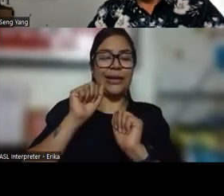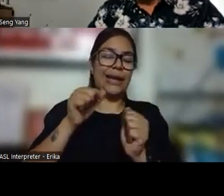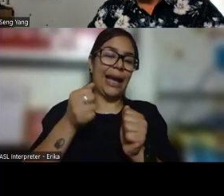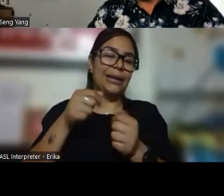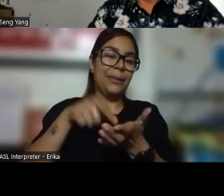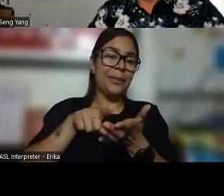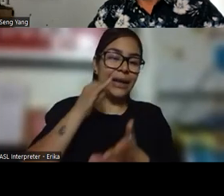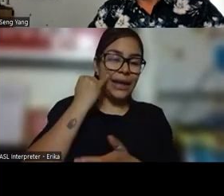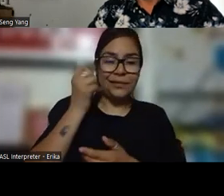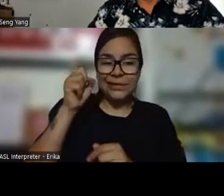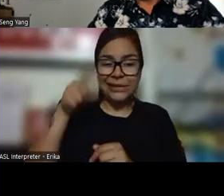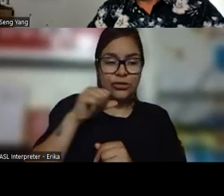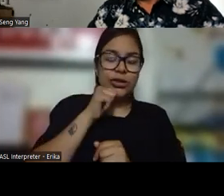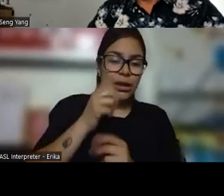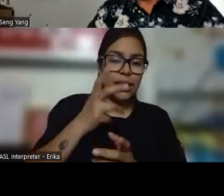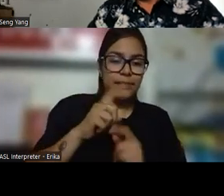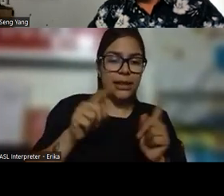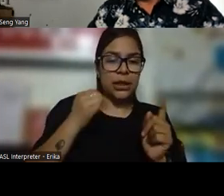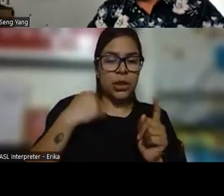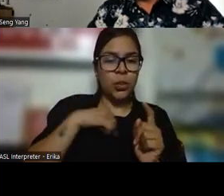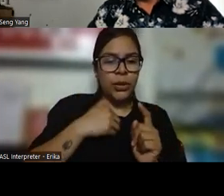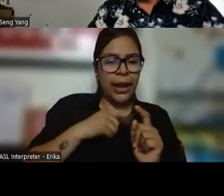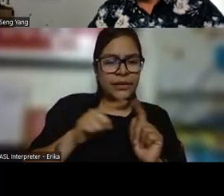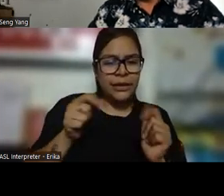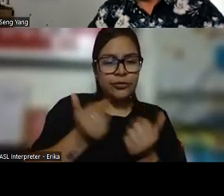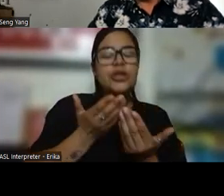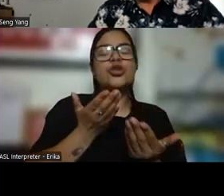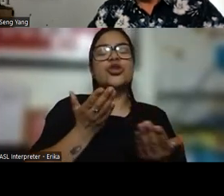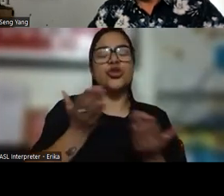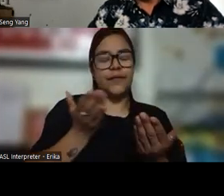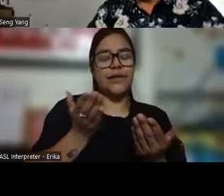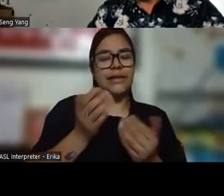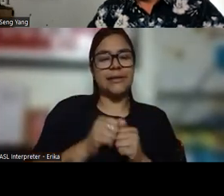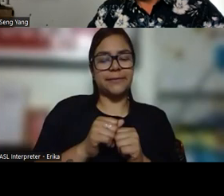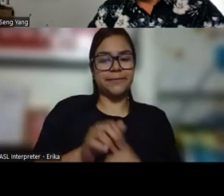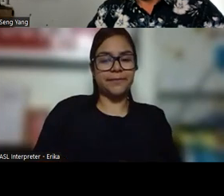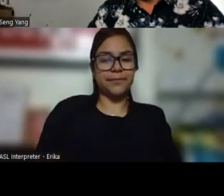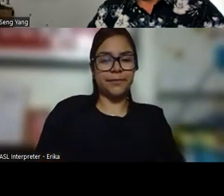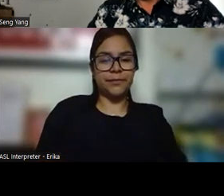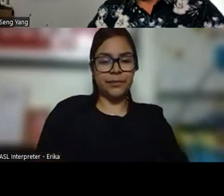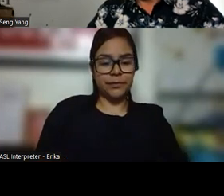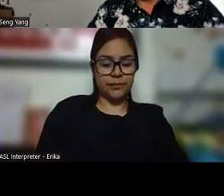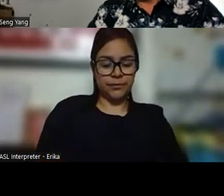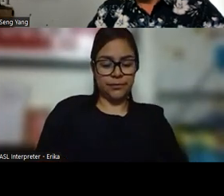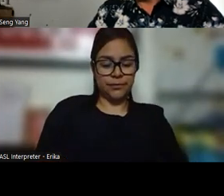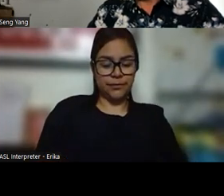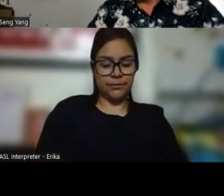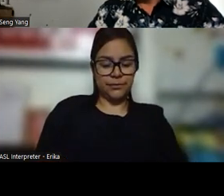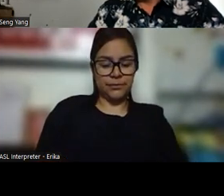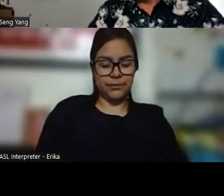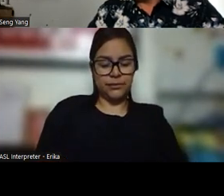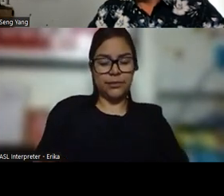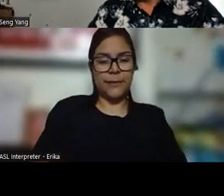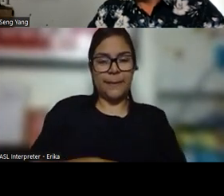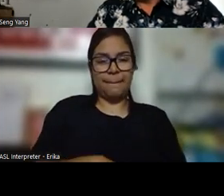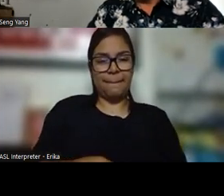a quiz, and that is for each topic. And the survey is assessing the attitude